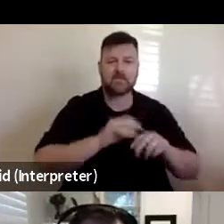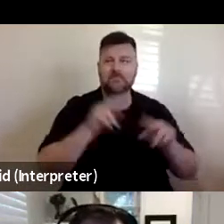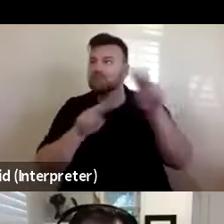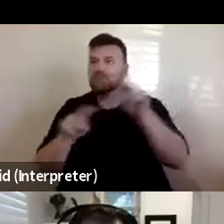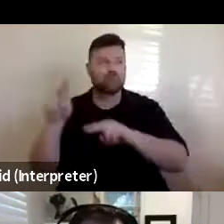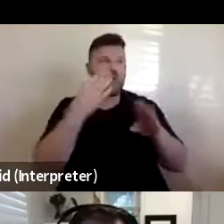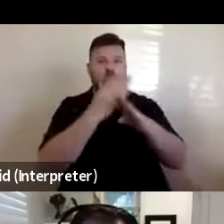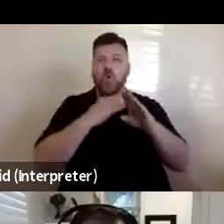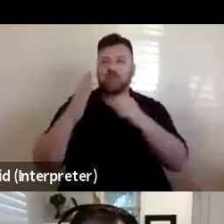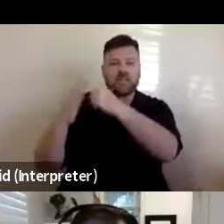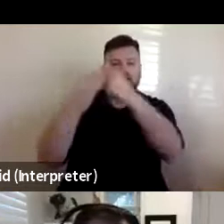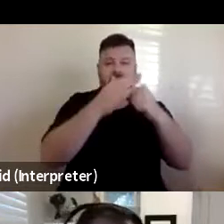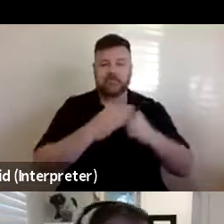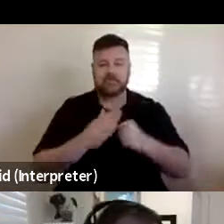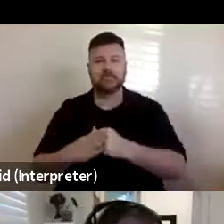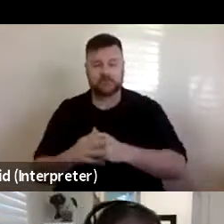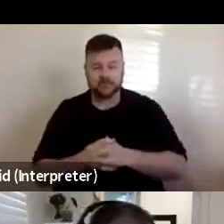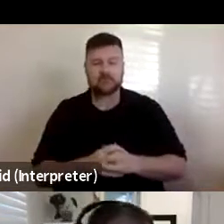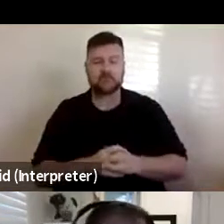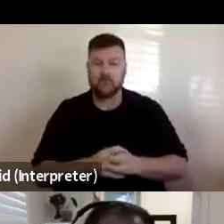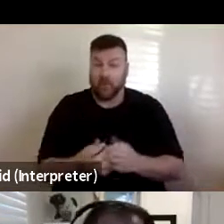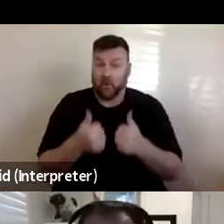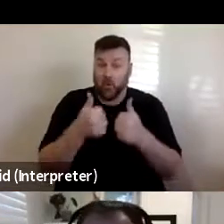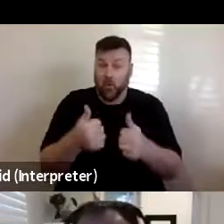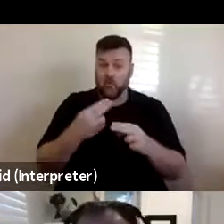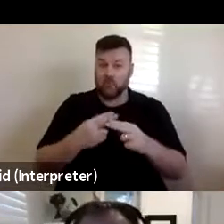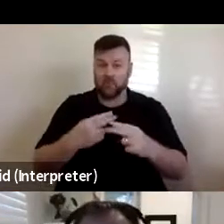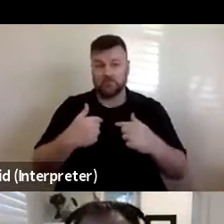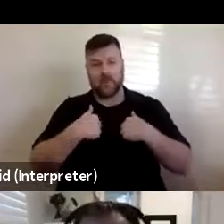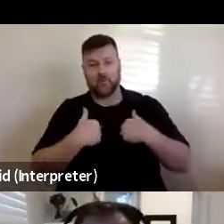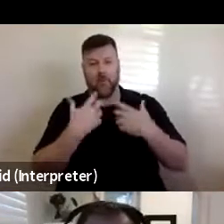happen to the centre to bring it up to speed. And it's been great having that time.